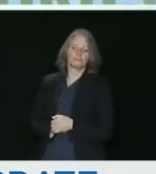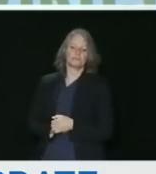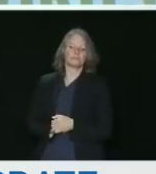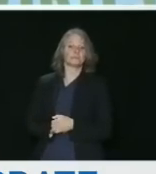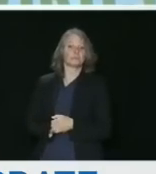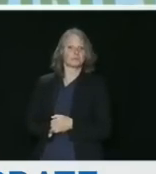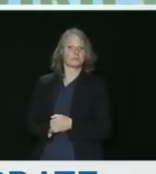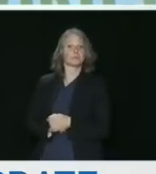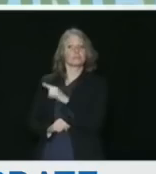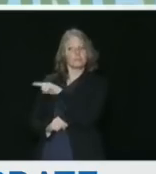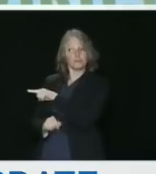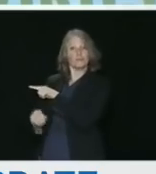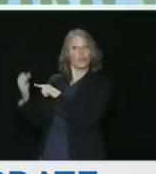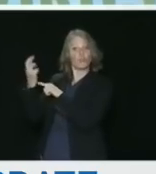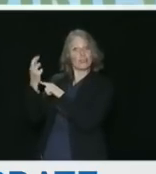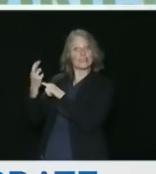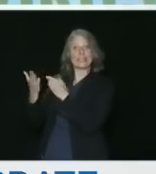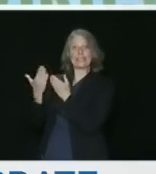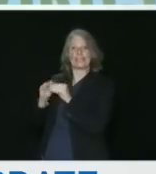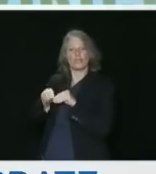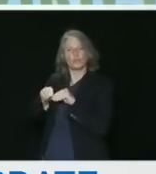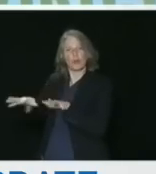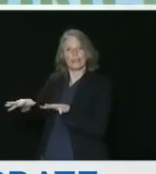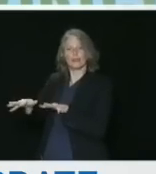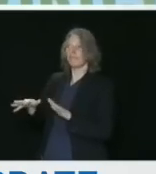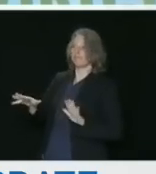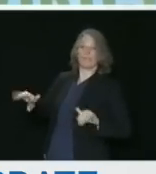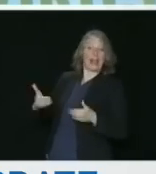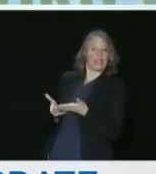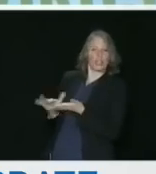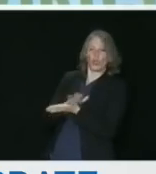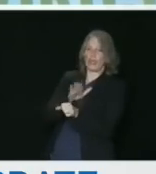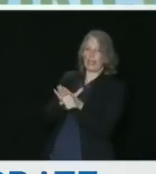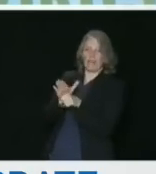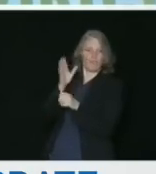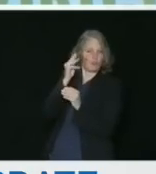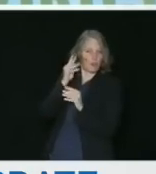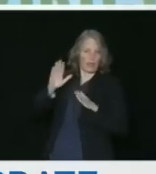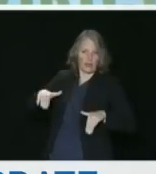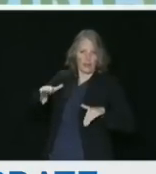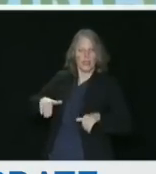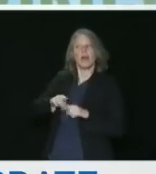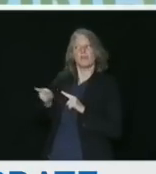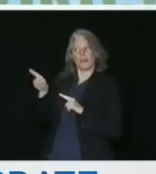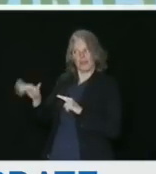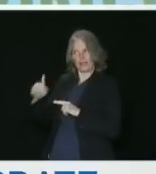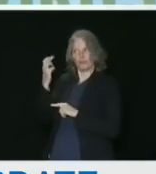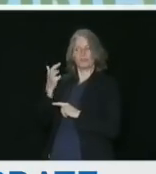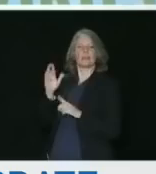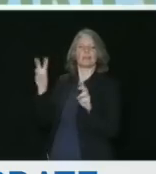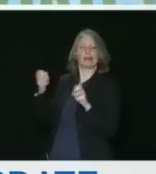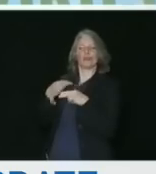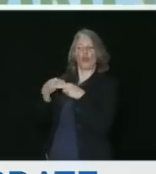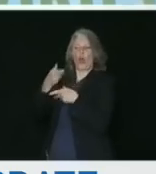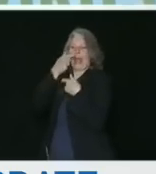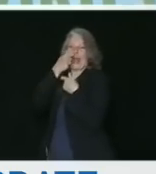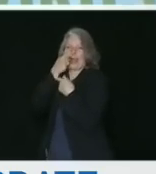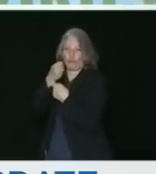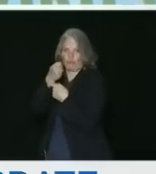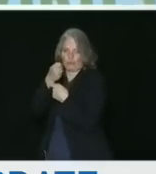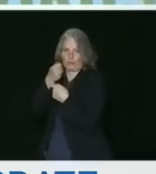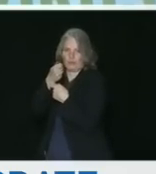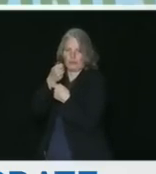in terms of increased transmission. We don't know enough, but that's probably one parameter of interest on this variant. We don't know